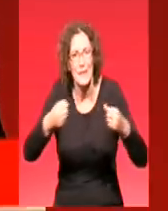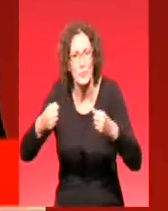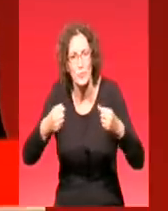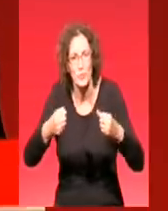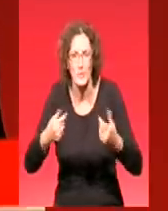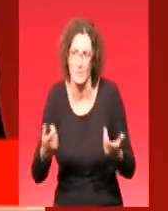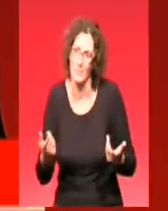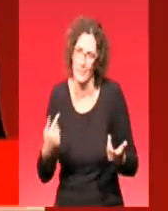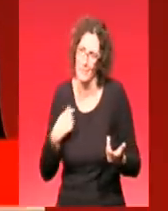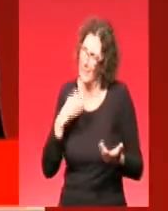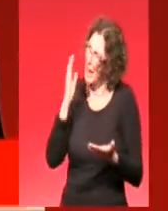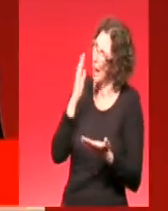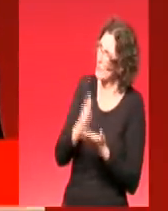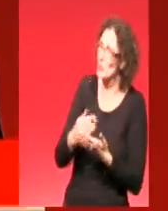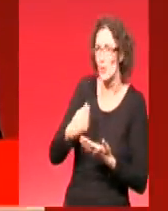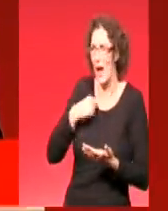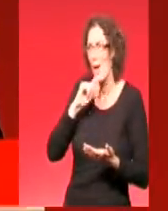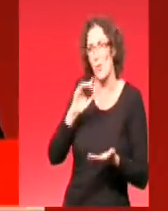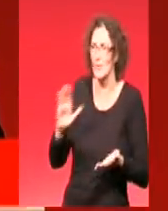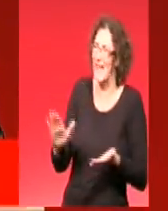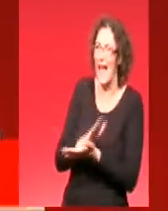have enjoyed a stint as conference darling.